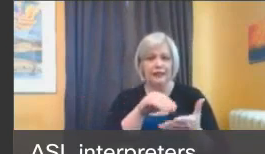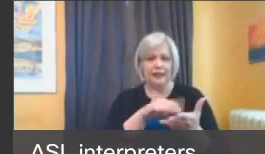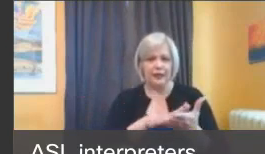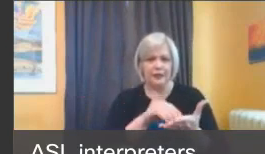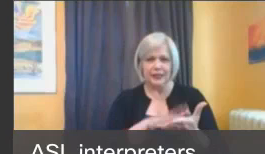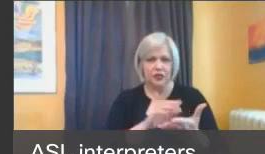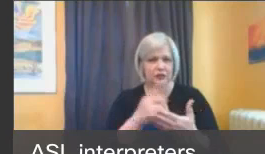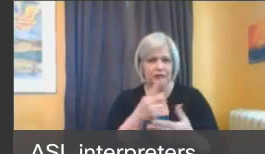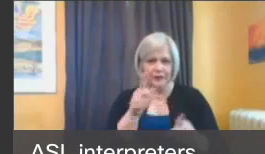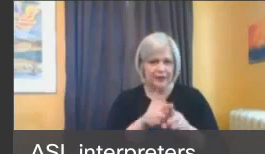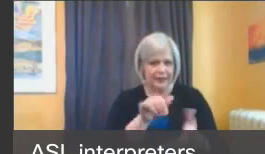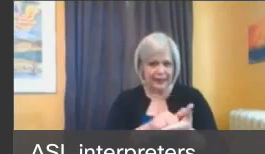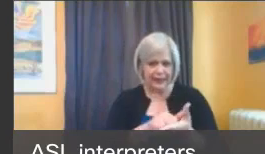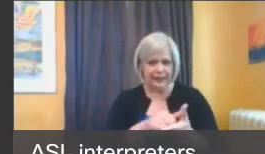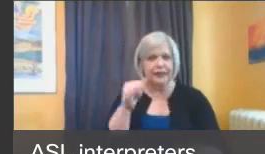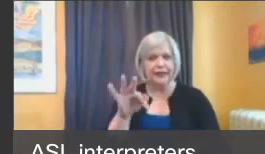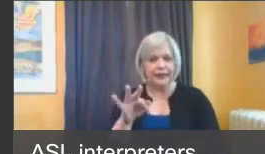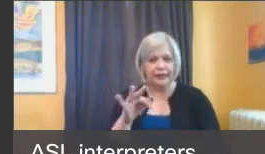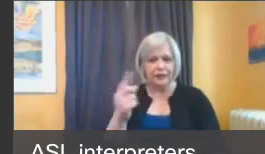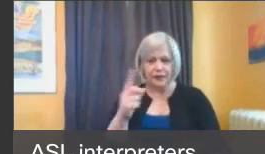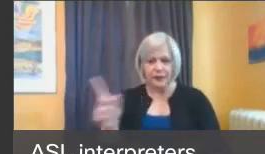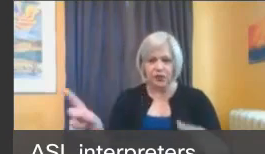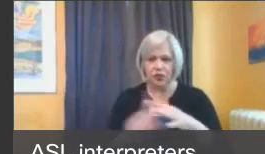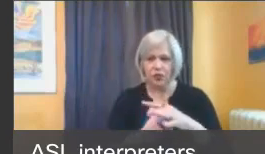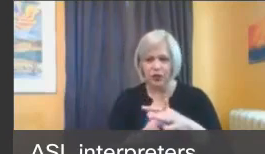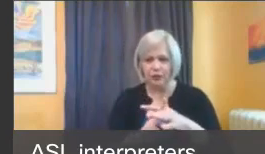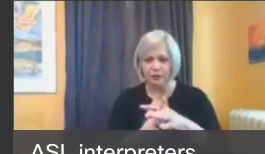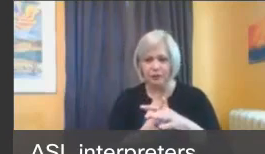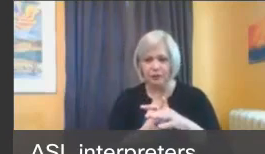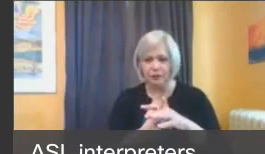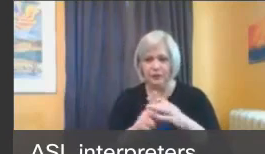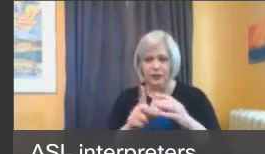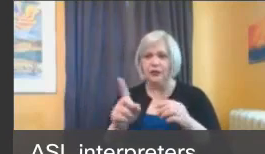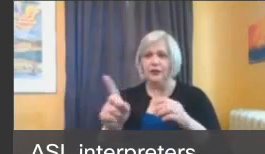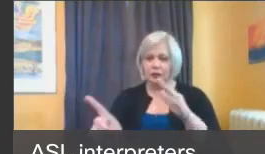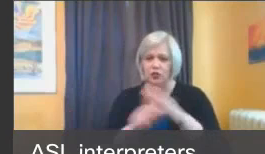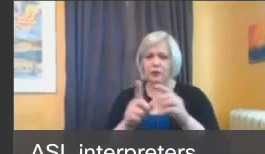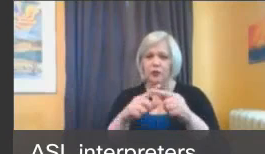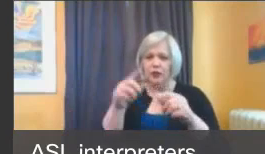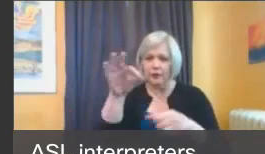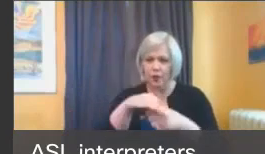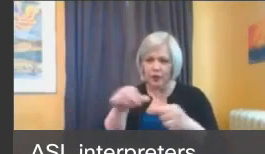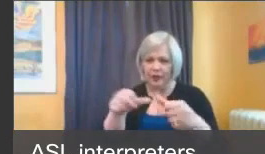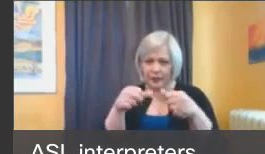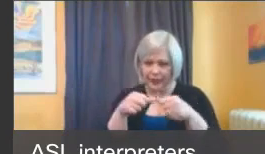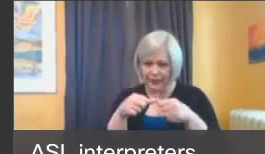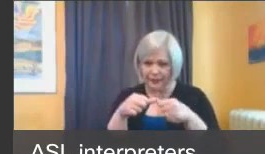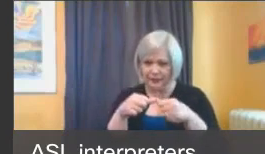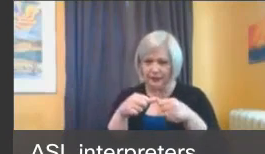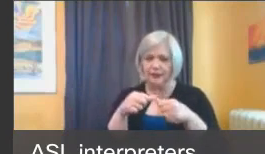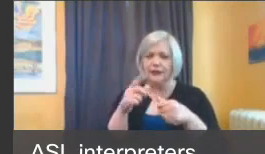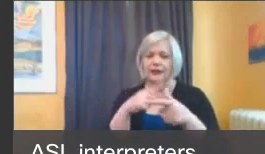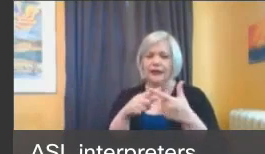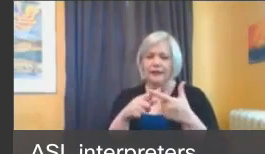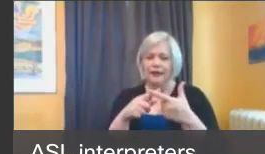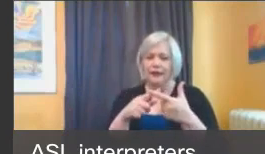that happening. So if somebody were to show up, you show up to the polling place, there's this signage out there, and then there's people